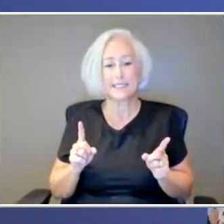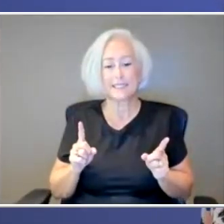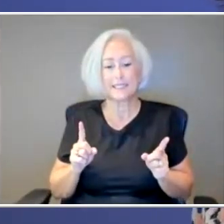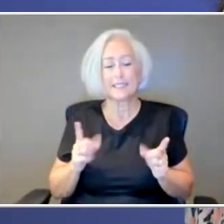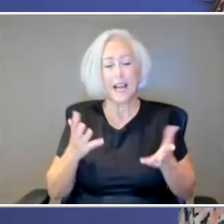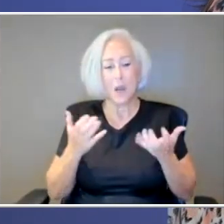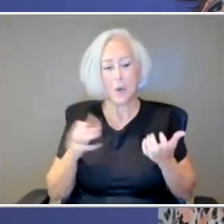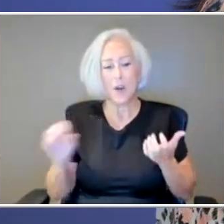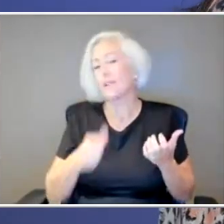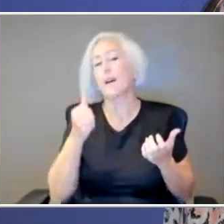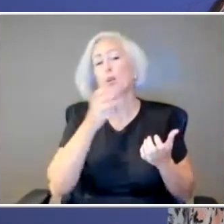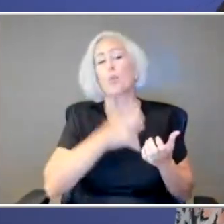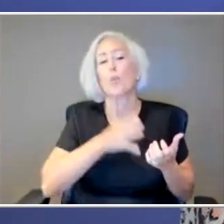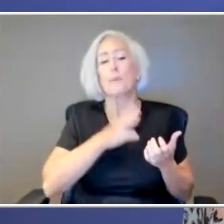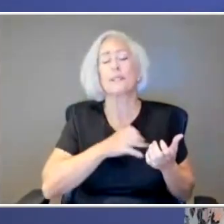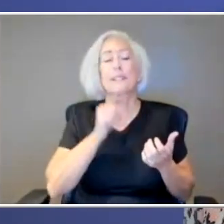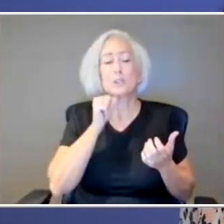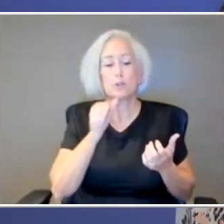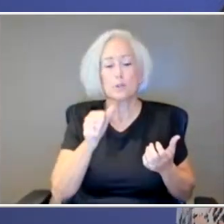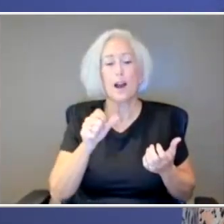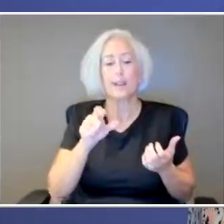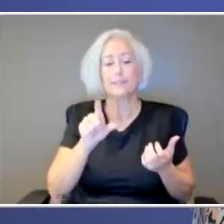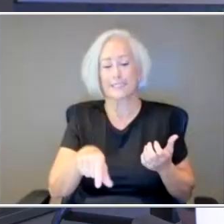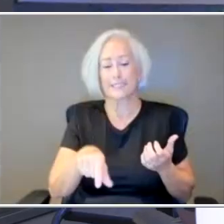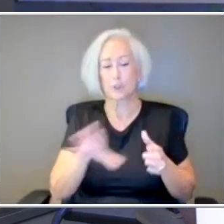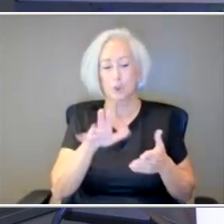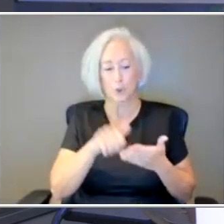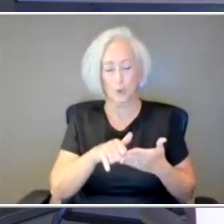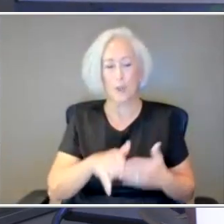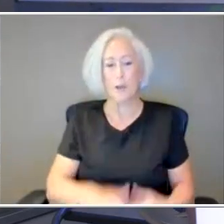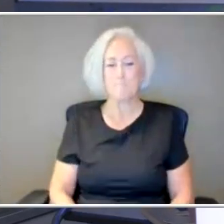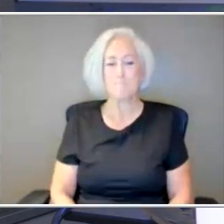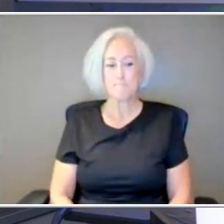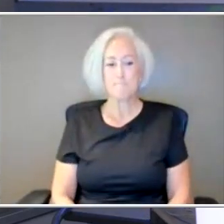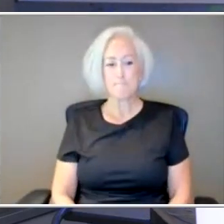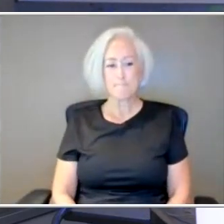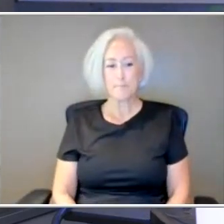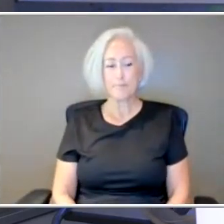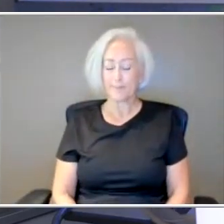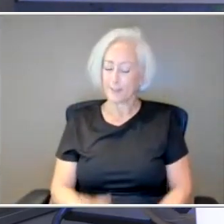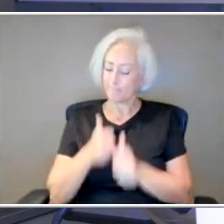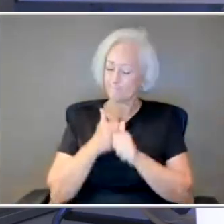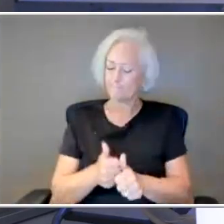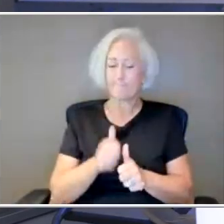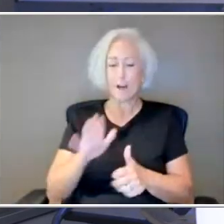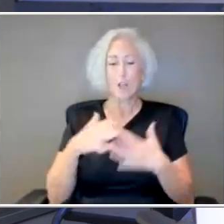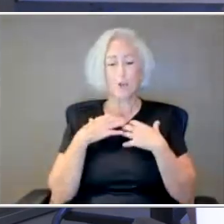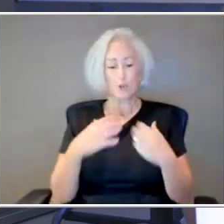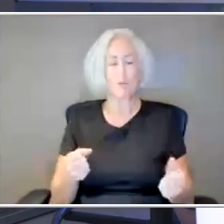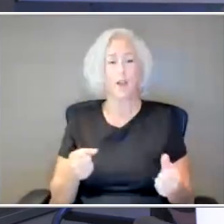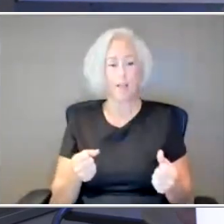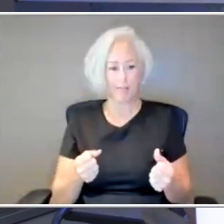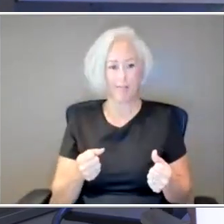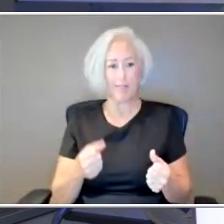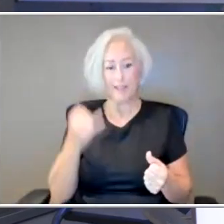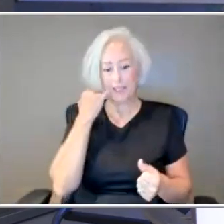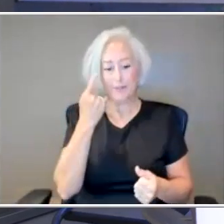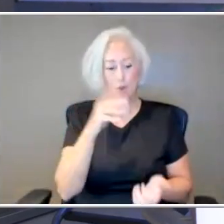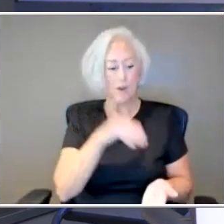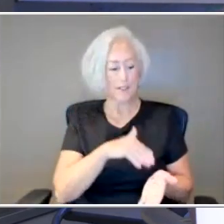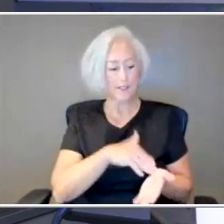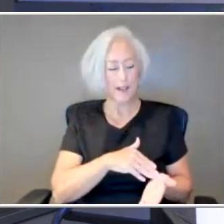to not have to do that. So just stay on top of your health, and if one doctor's not listening to